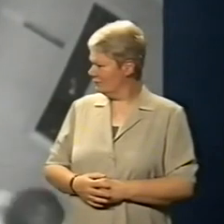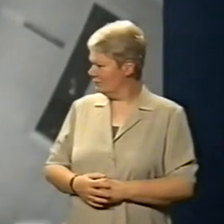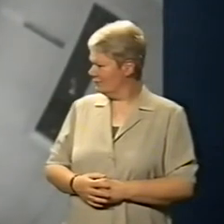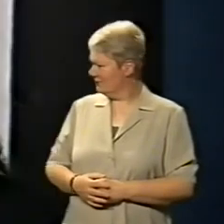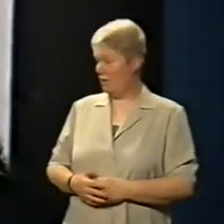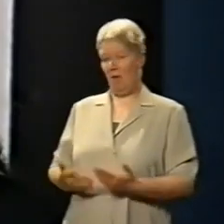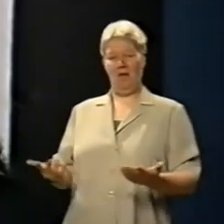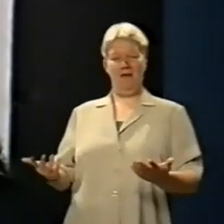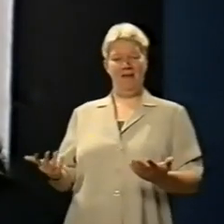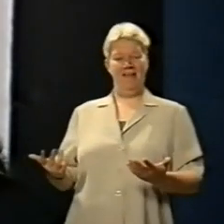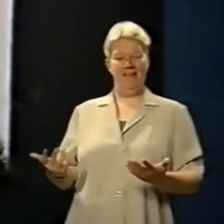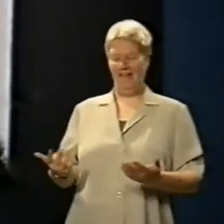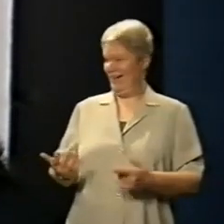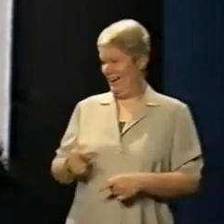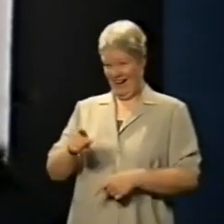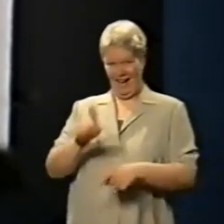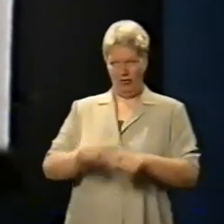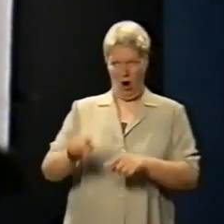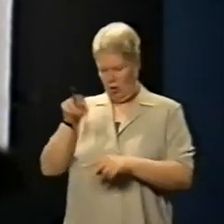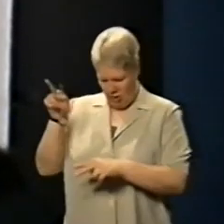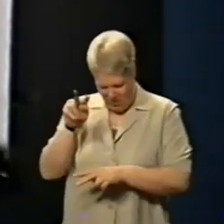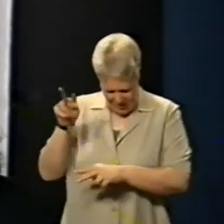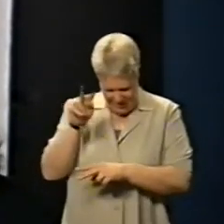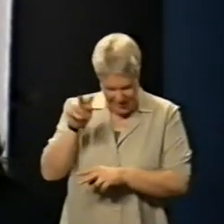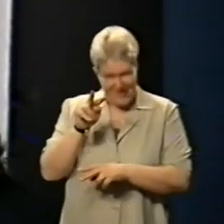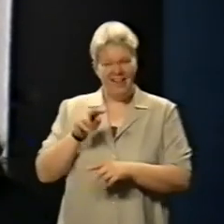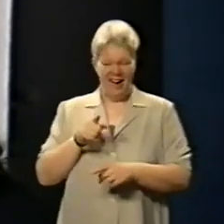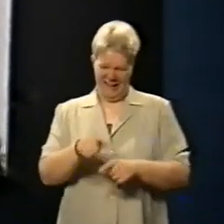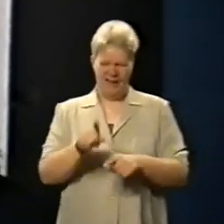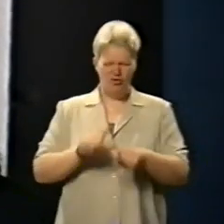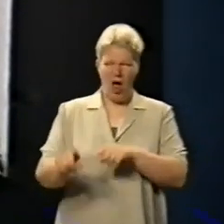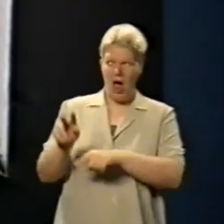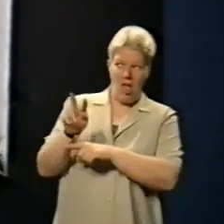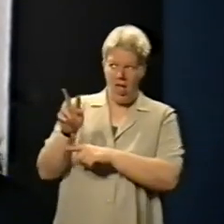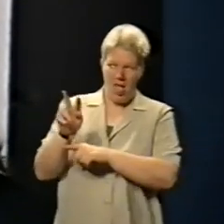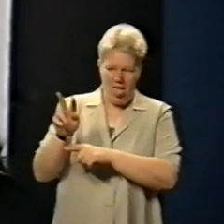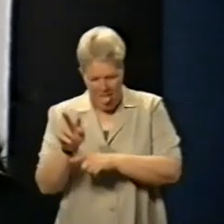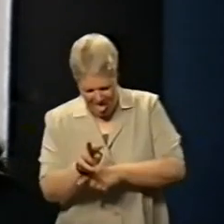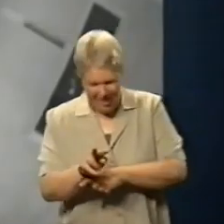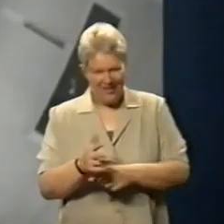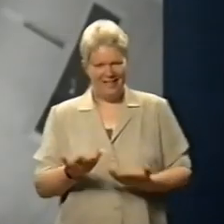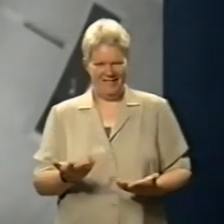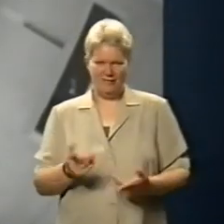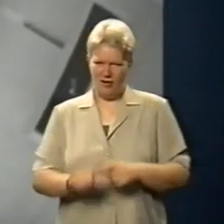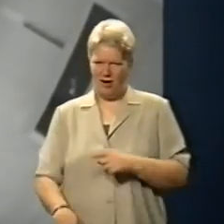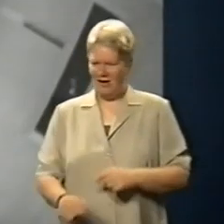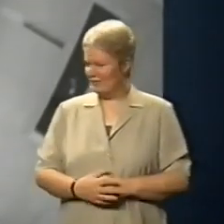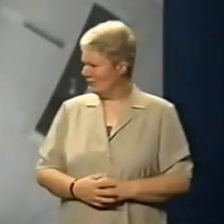Oh, look, that was quite funny, wasn't it? Yeah, he really did try, ever so hard, not to respond.